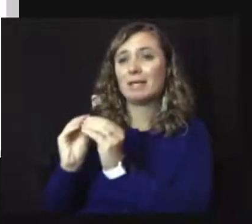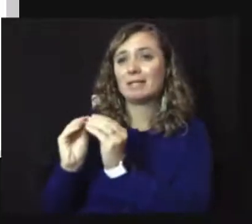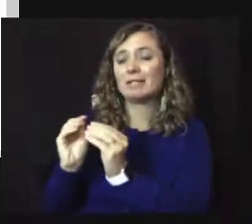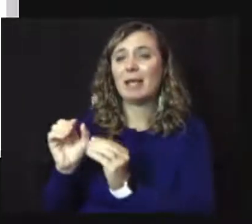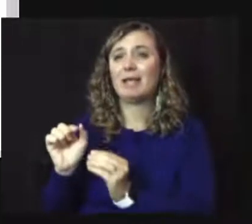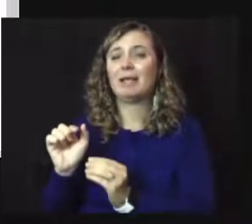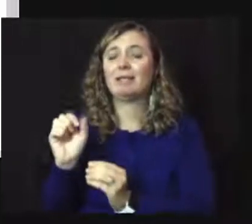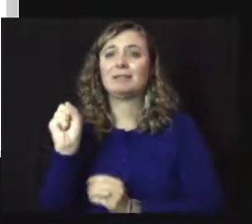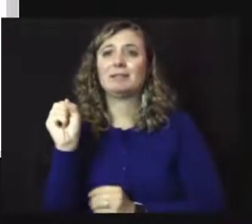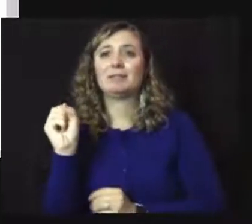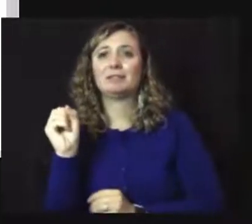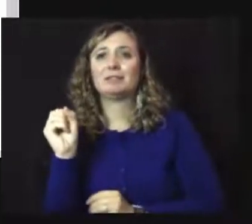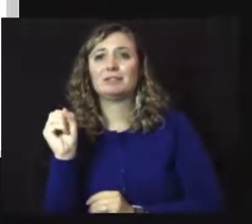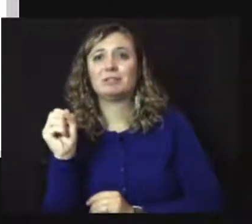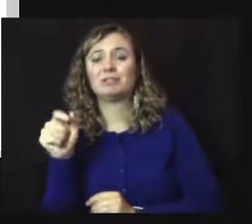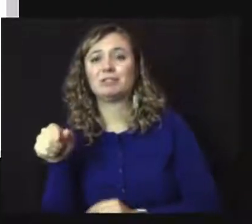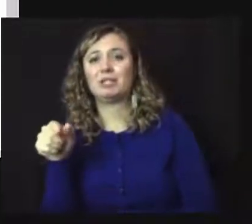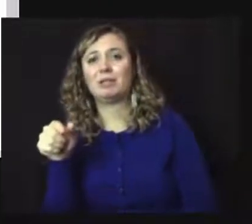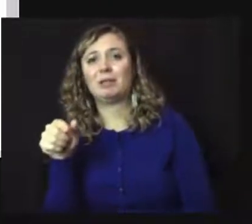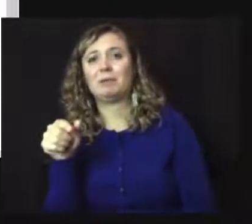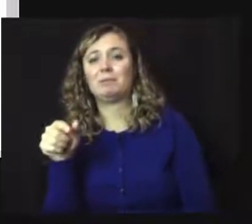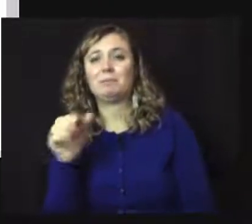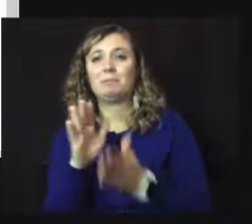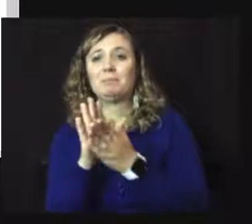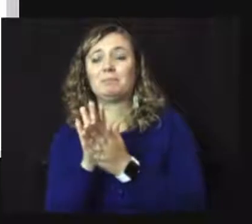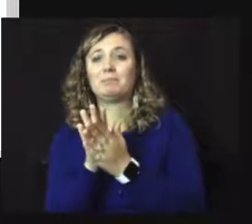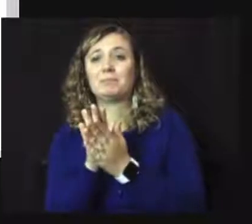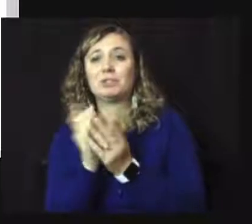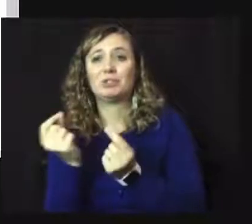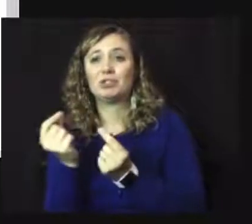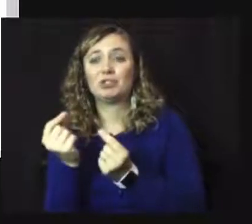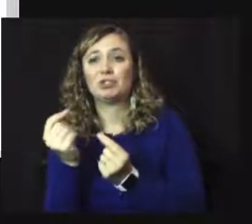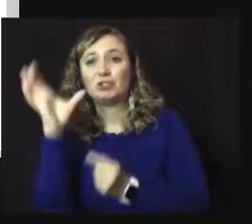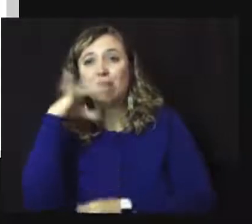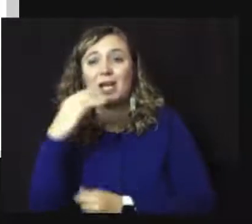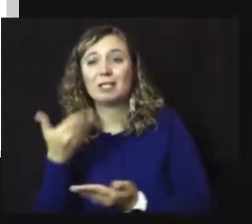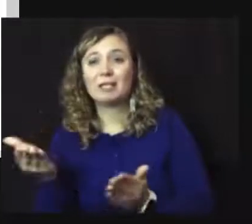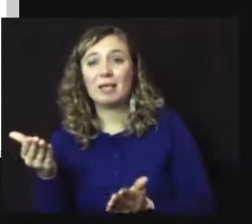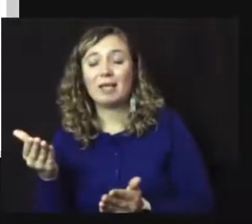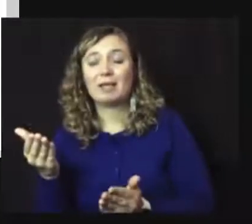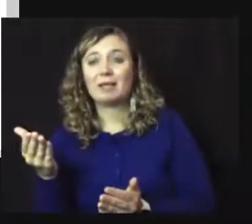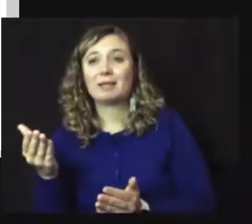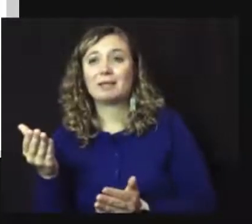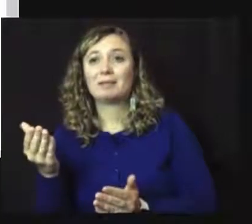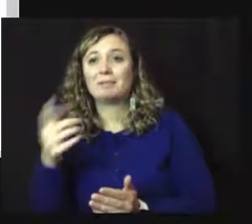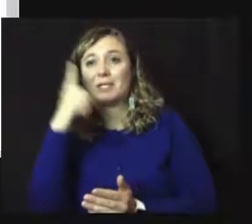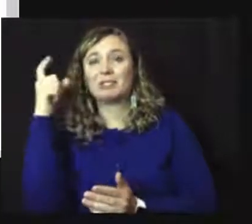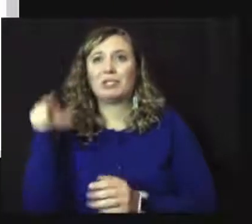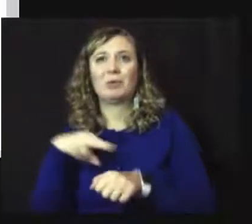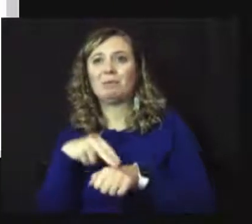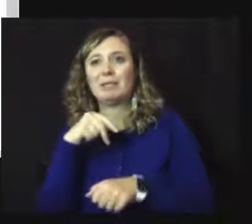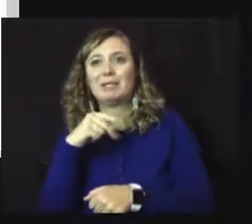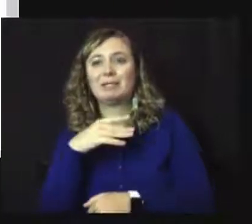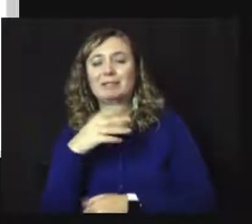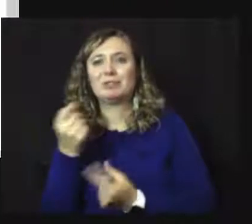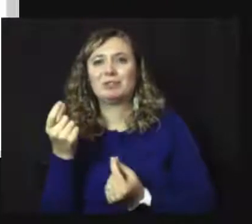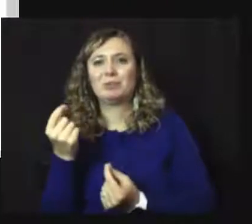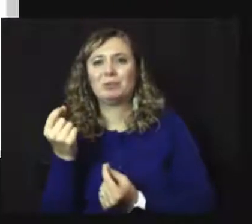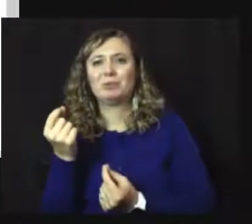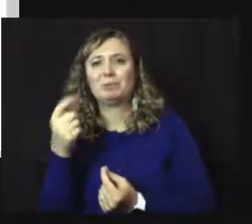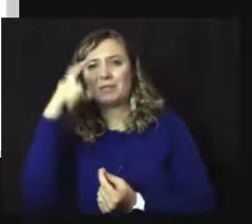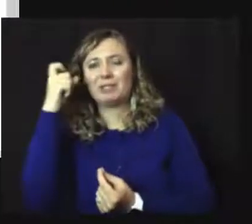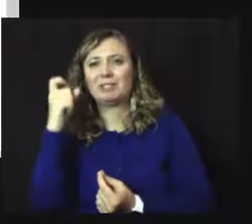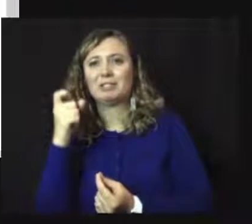things like going out and playing in the rain, which she normally doesn't do because she doesn't like the feel of being wet, like a sensory